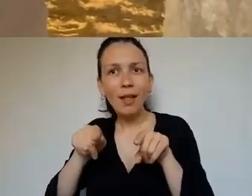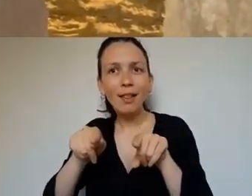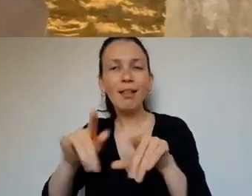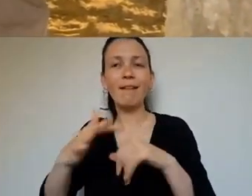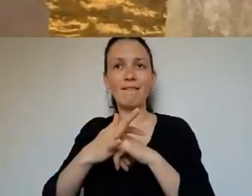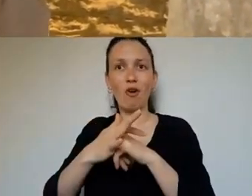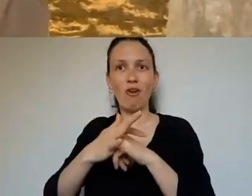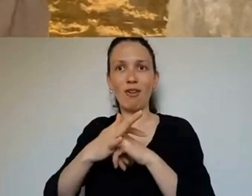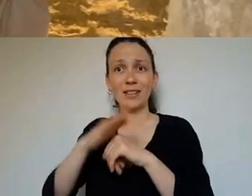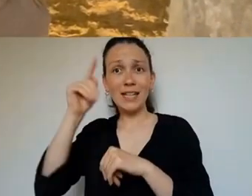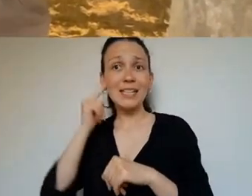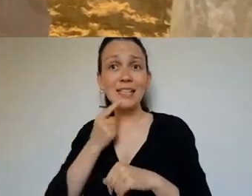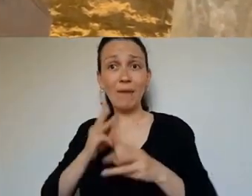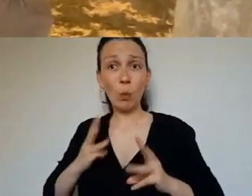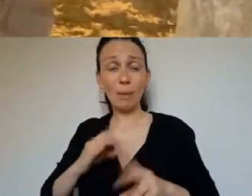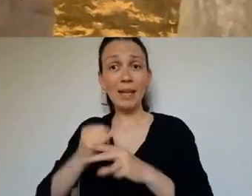and mainstream Irish theatre.